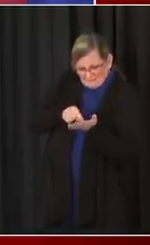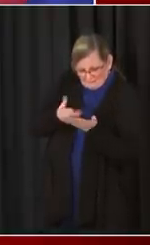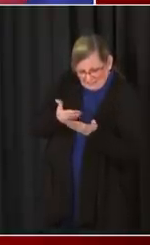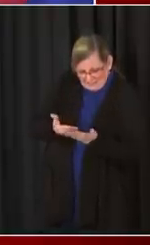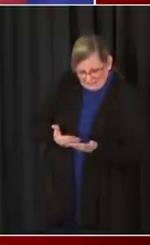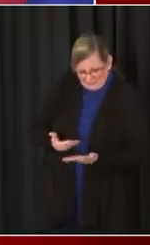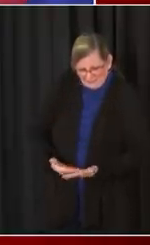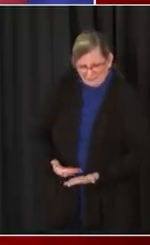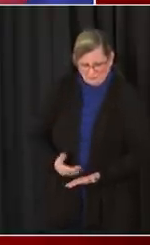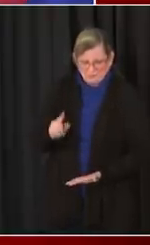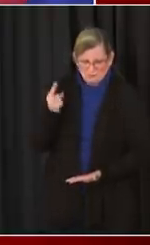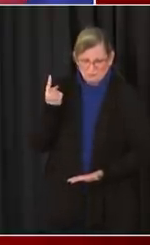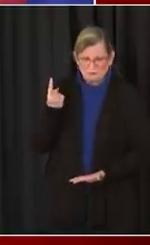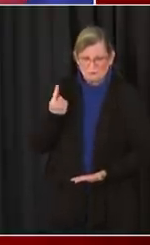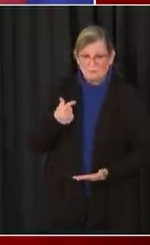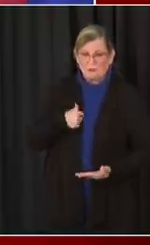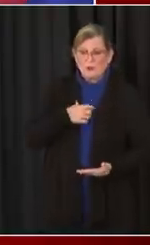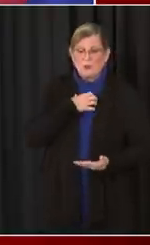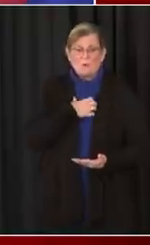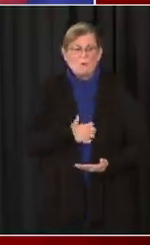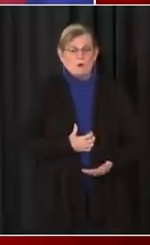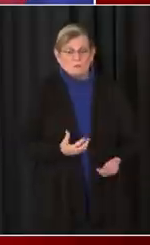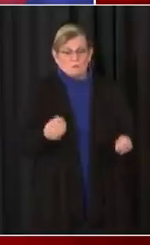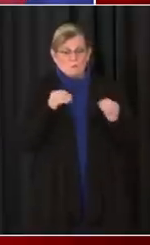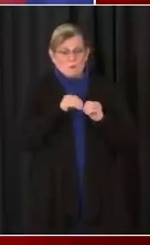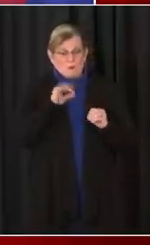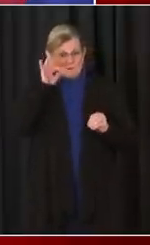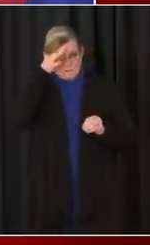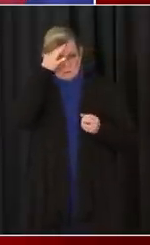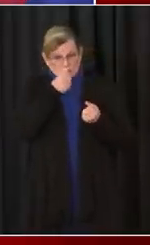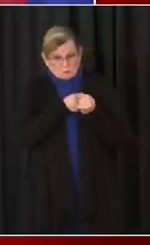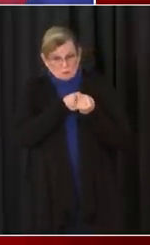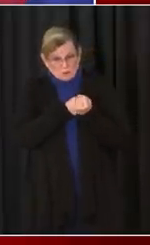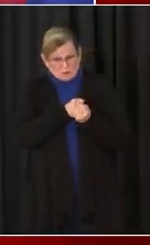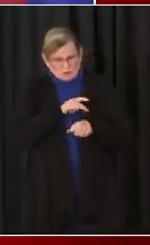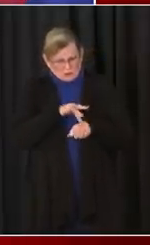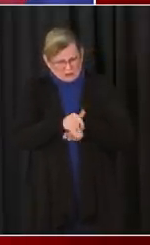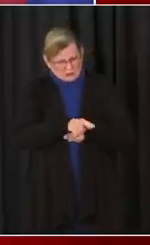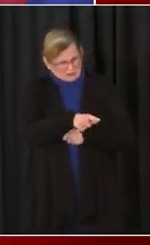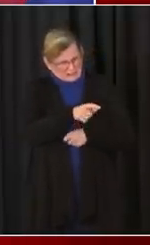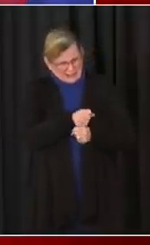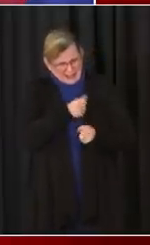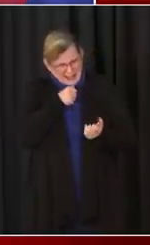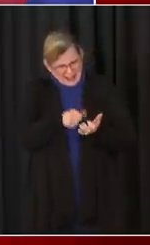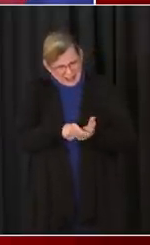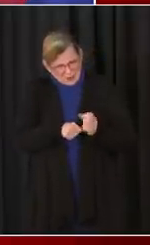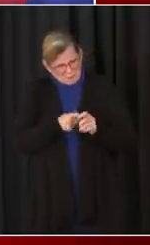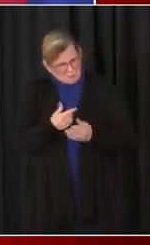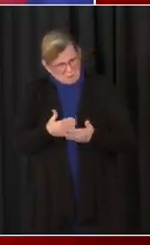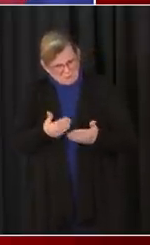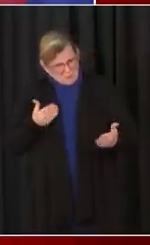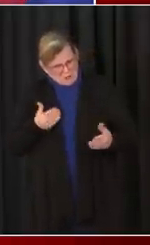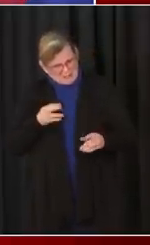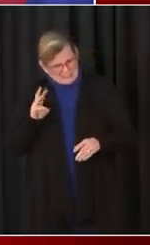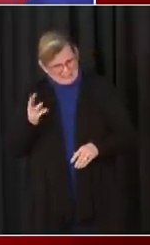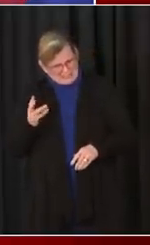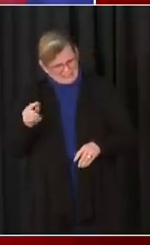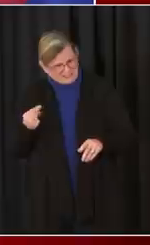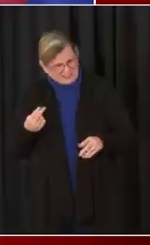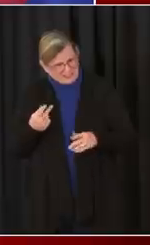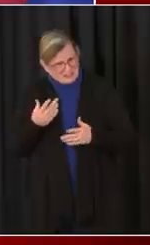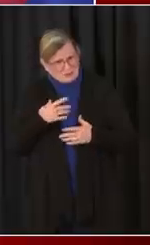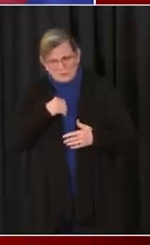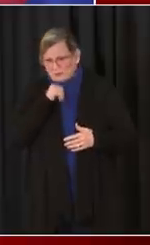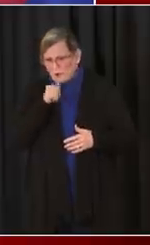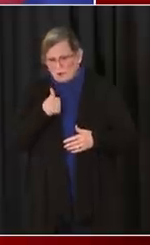what happened. Yes. You wish that you got more federal support early on. You sent a letter earlier before the 6th